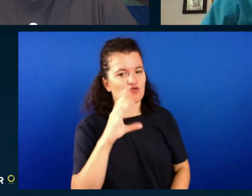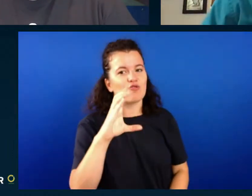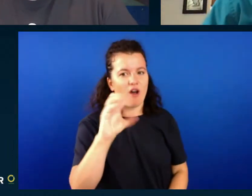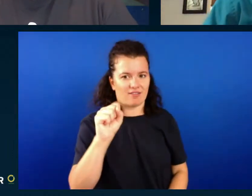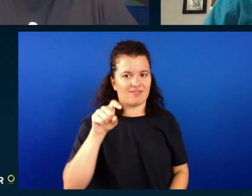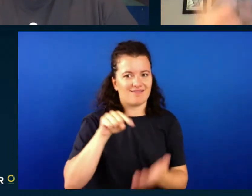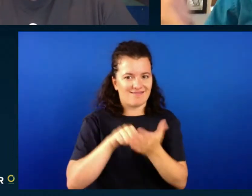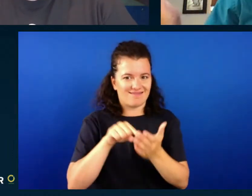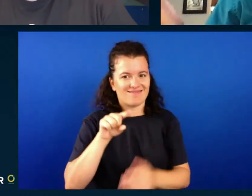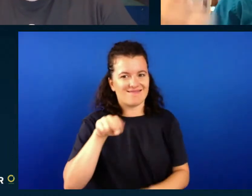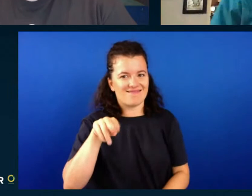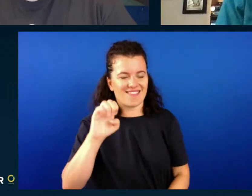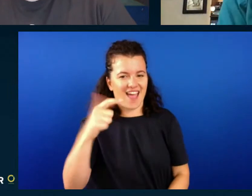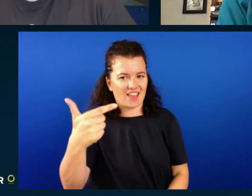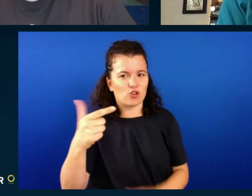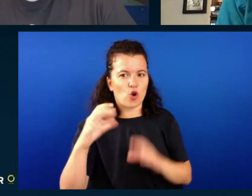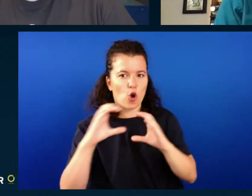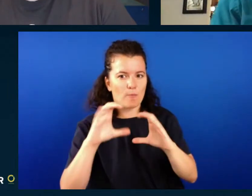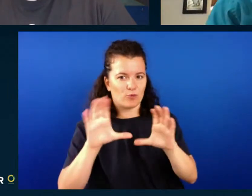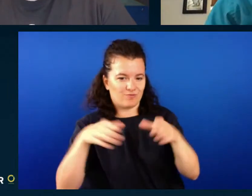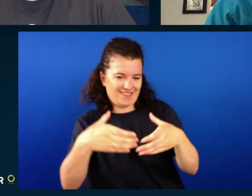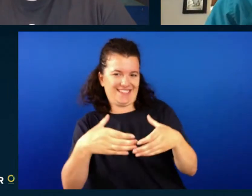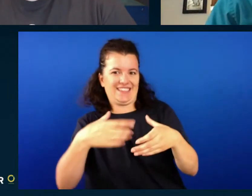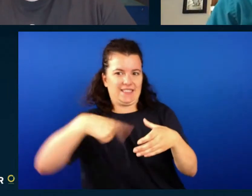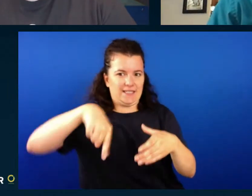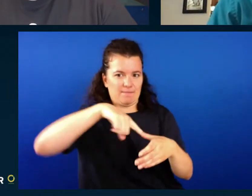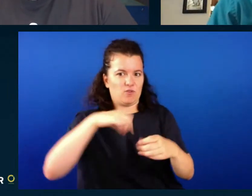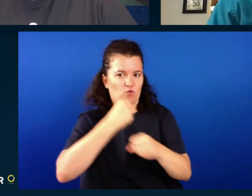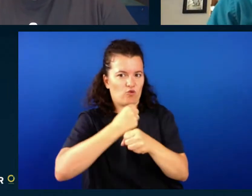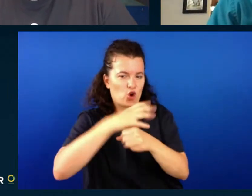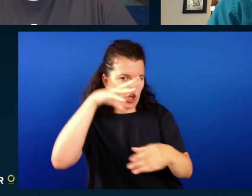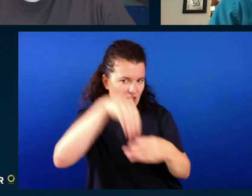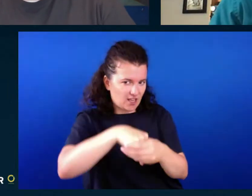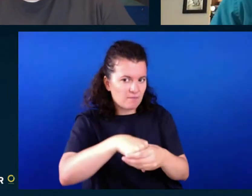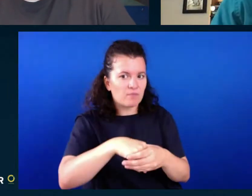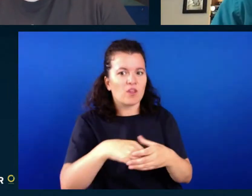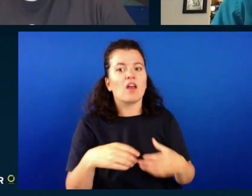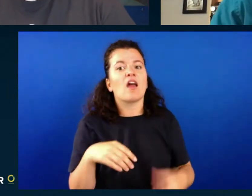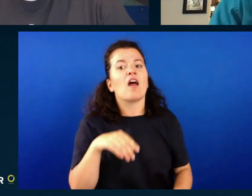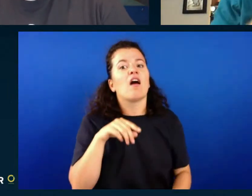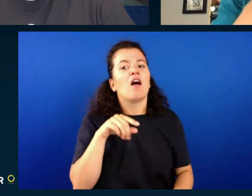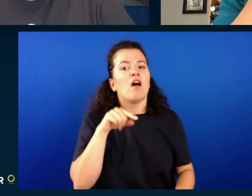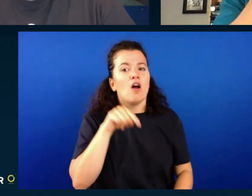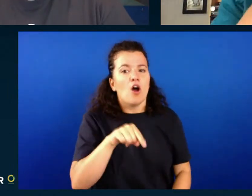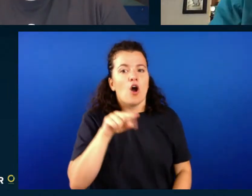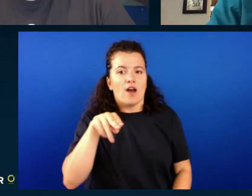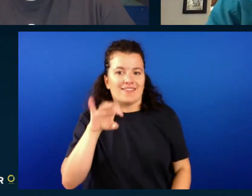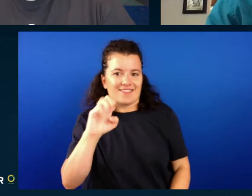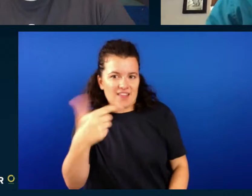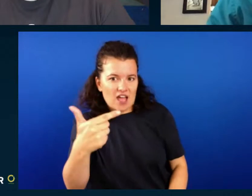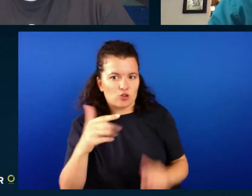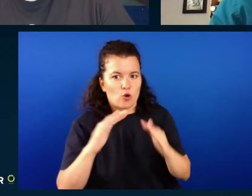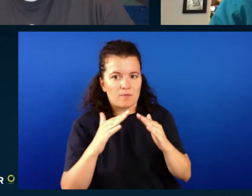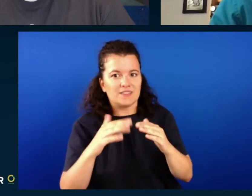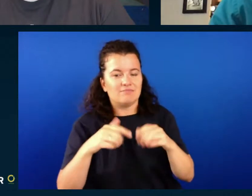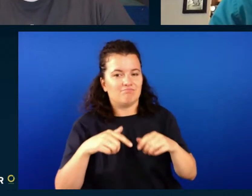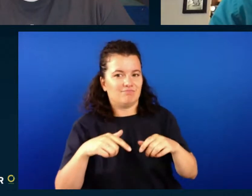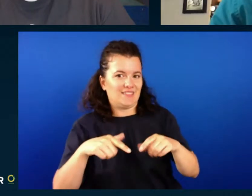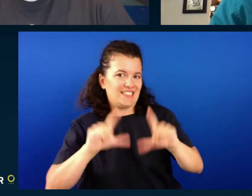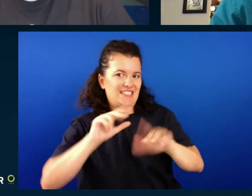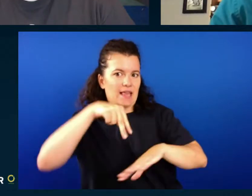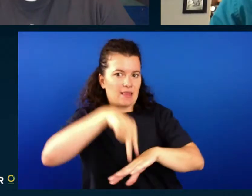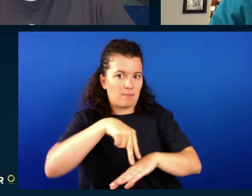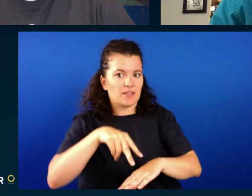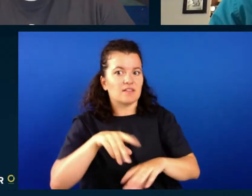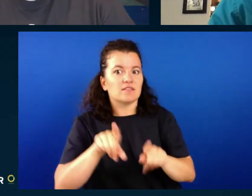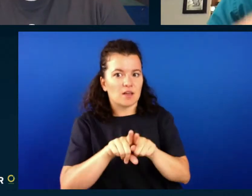I'm focused. I do a lot of things. You'll see me on like the .NET community stand-up, but I'm mostly focused on